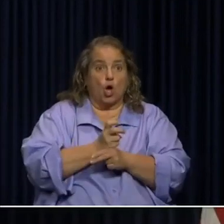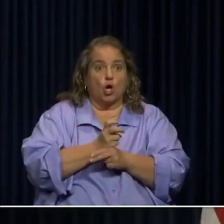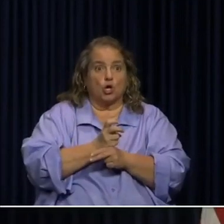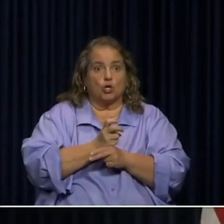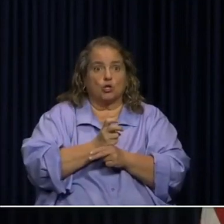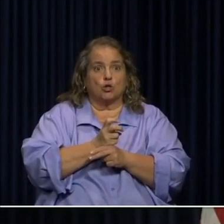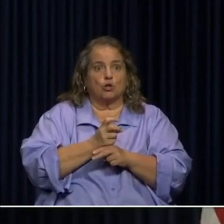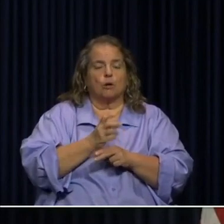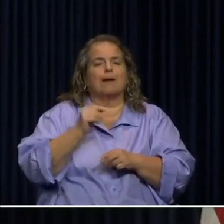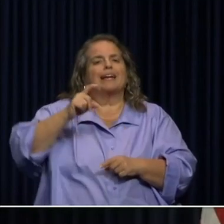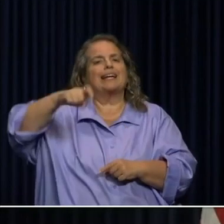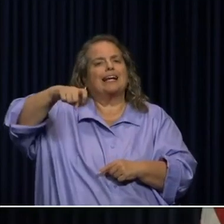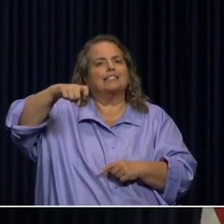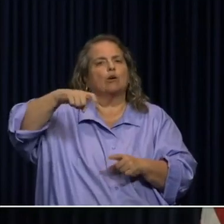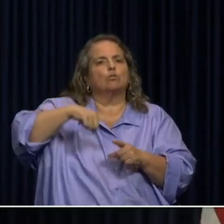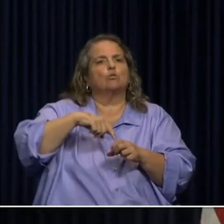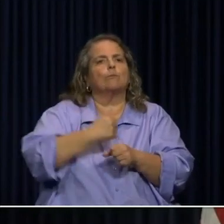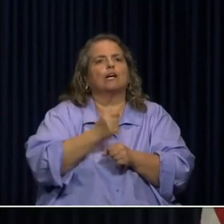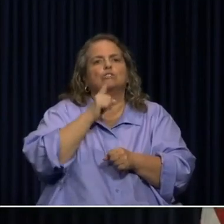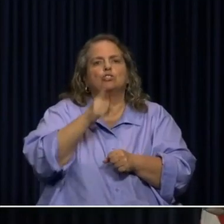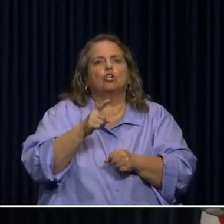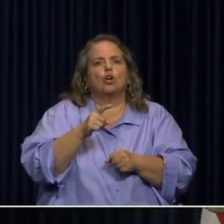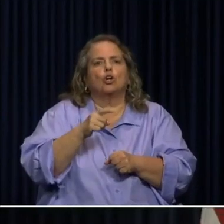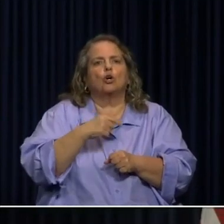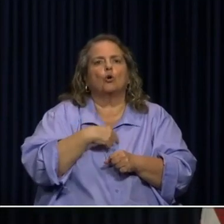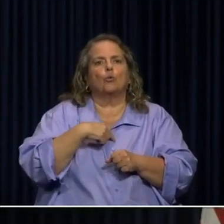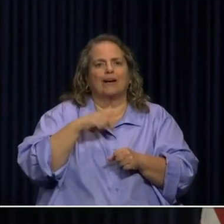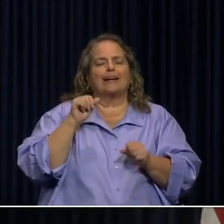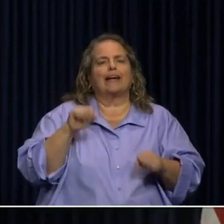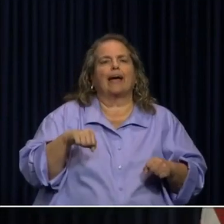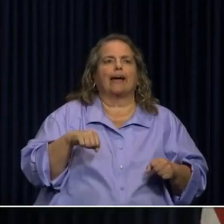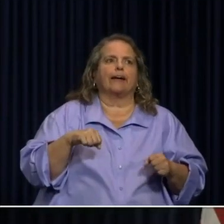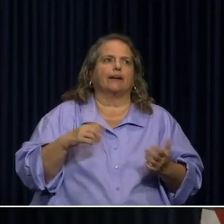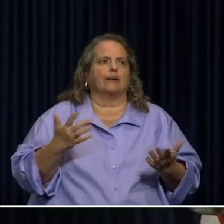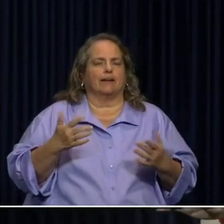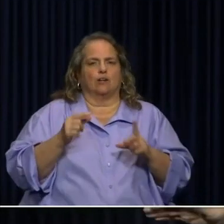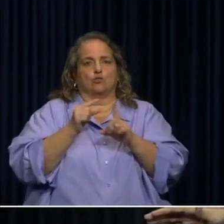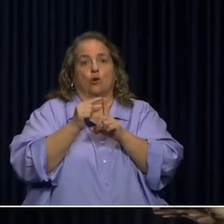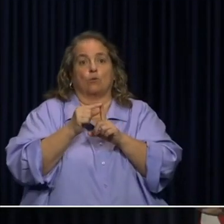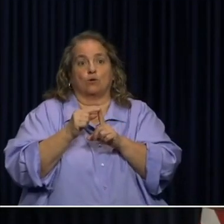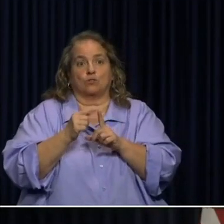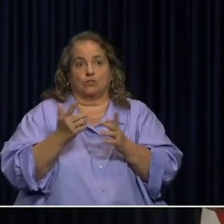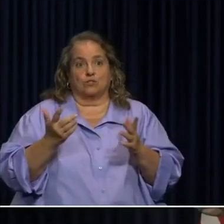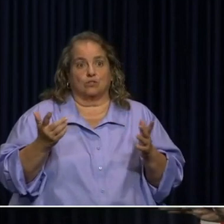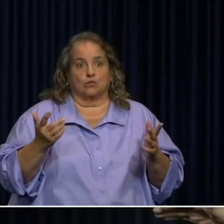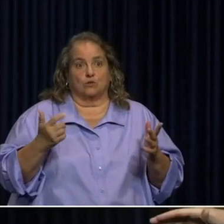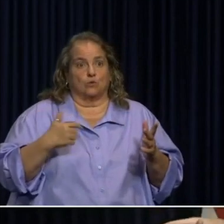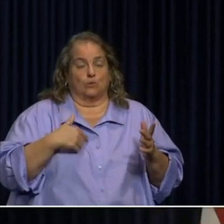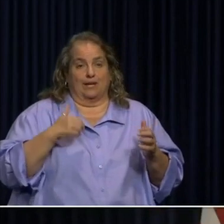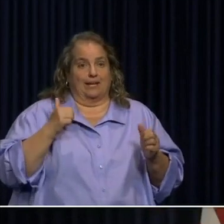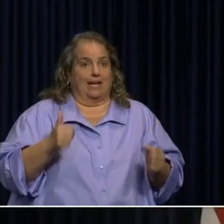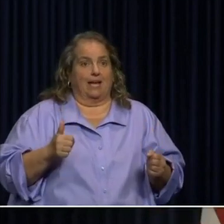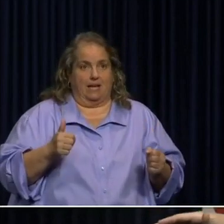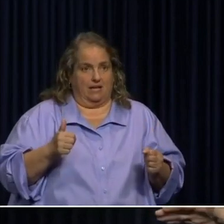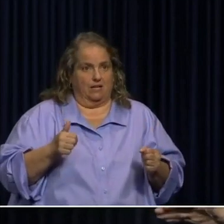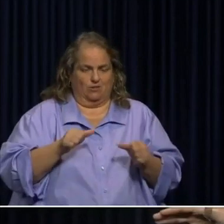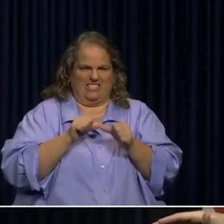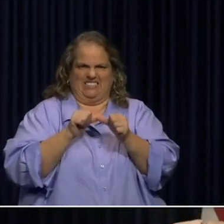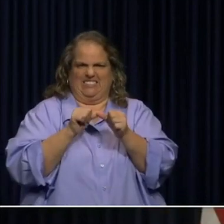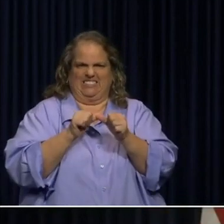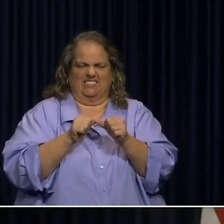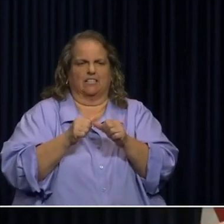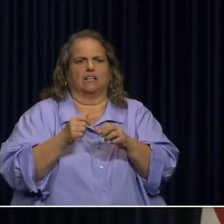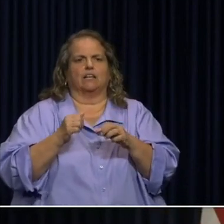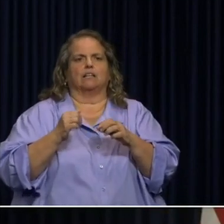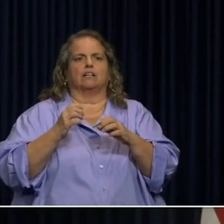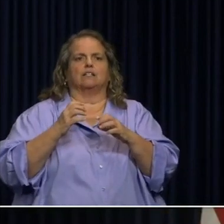but it'll be necessary to make sure that we can, in terminology that I would use, peter out this disease as we get